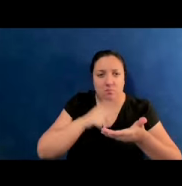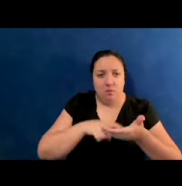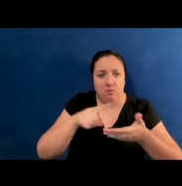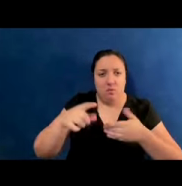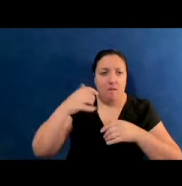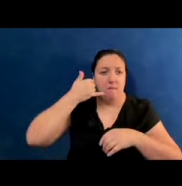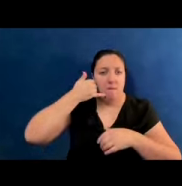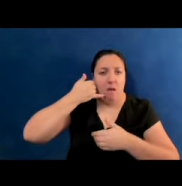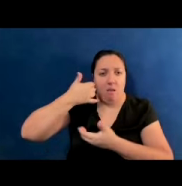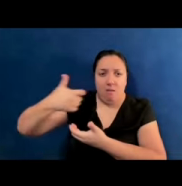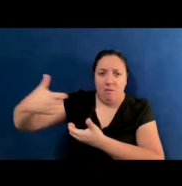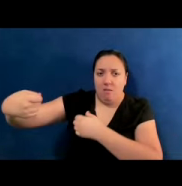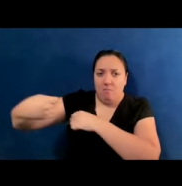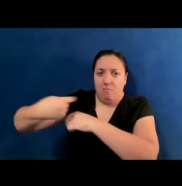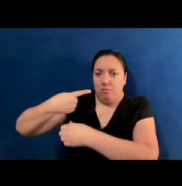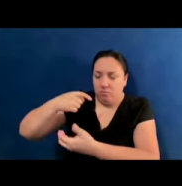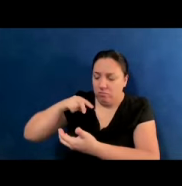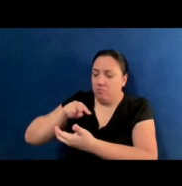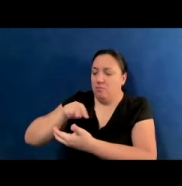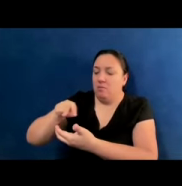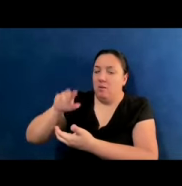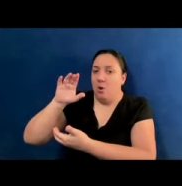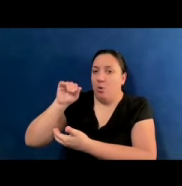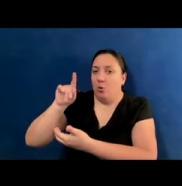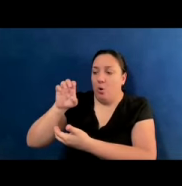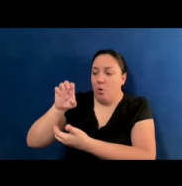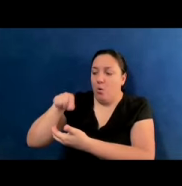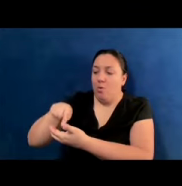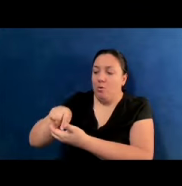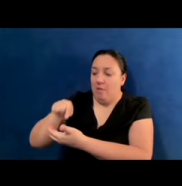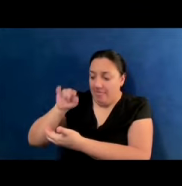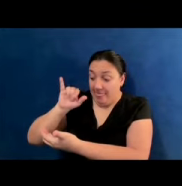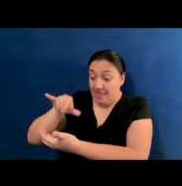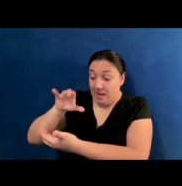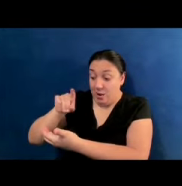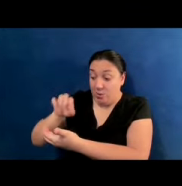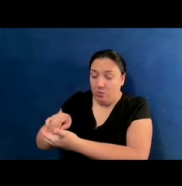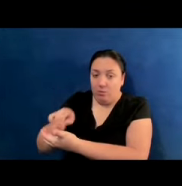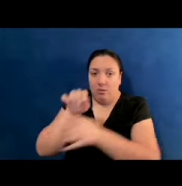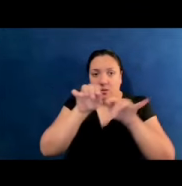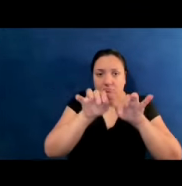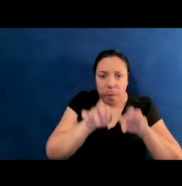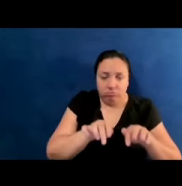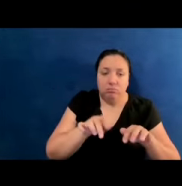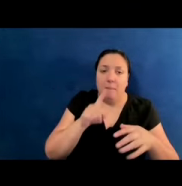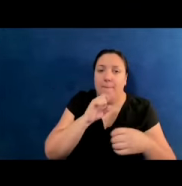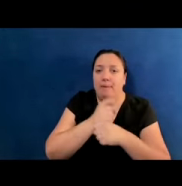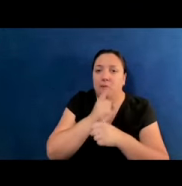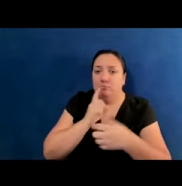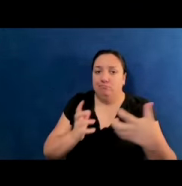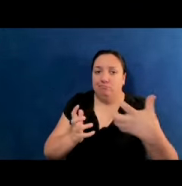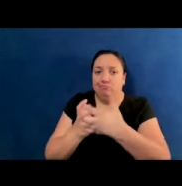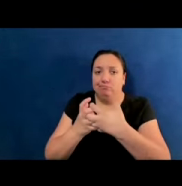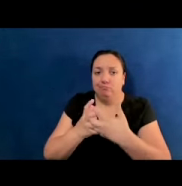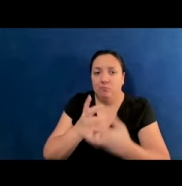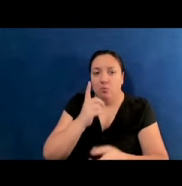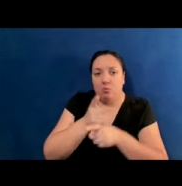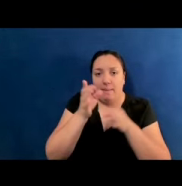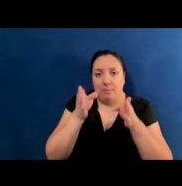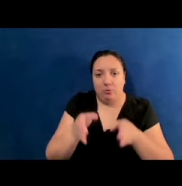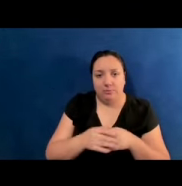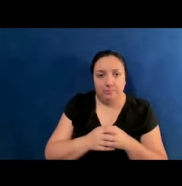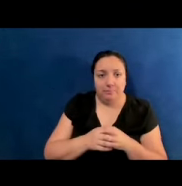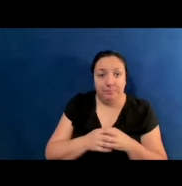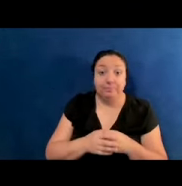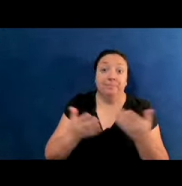special code that you enter in here to make sure that you really are linked correctly. Go to the next slide, please. Here, you've